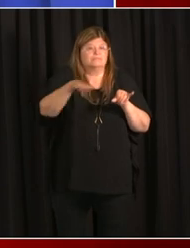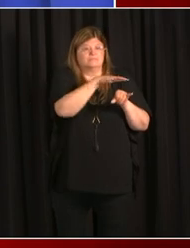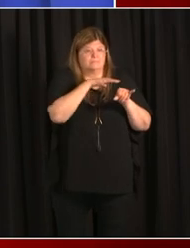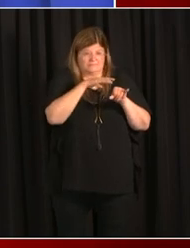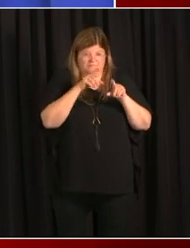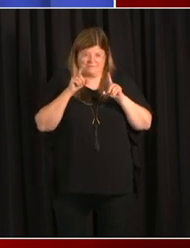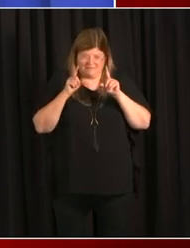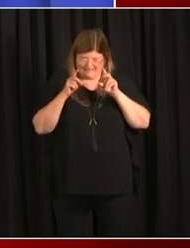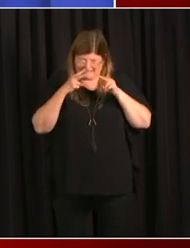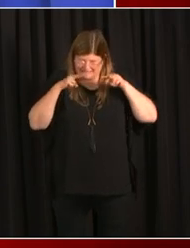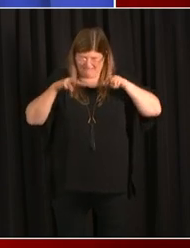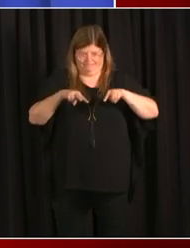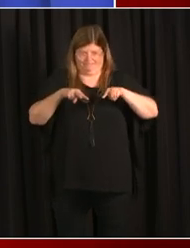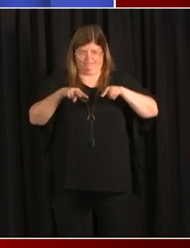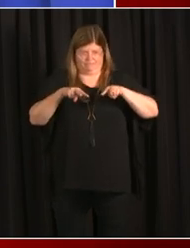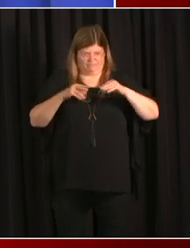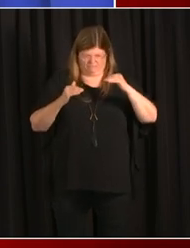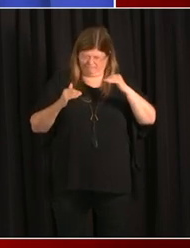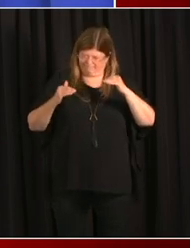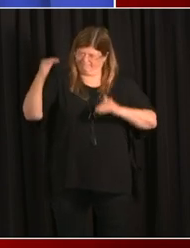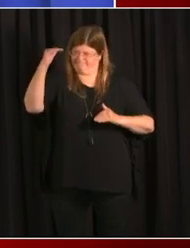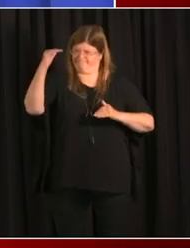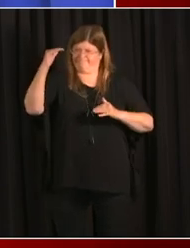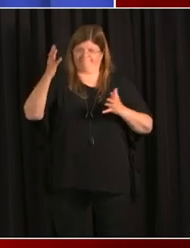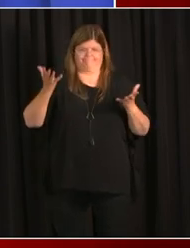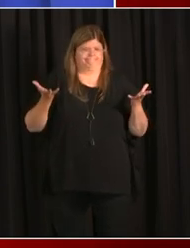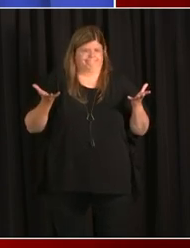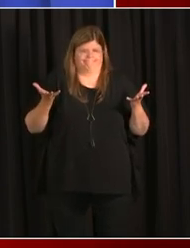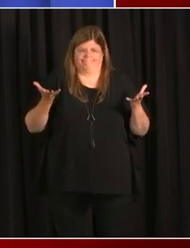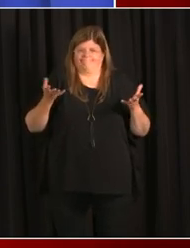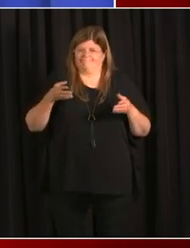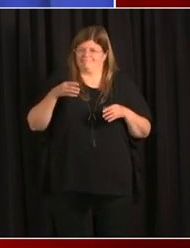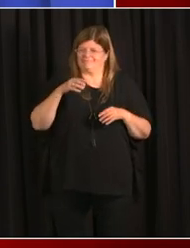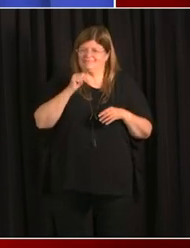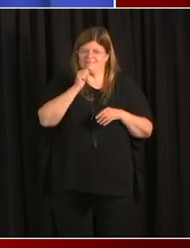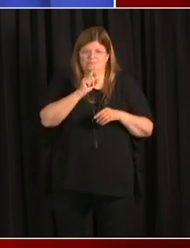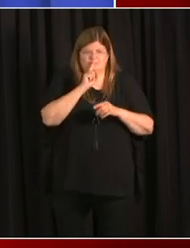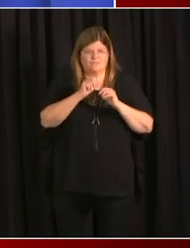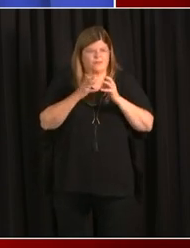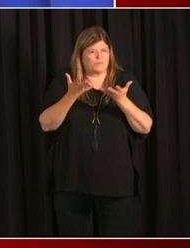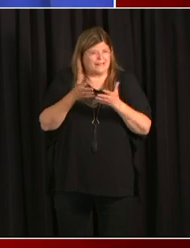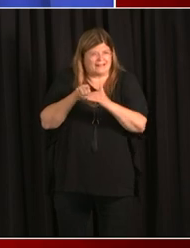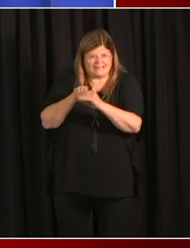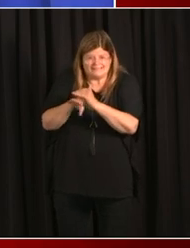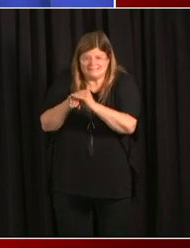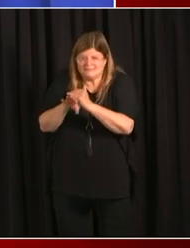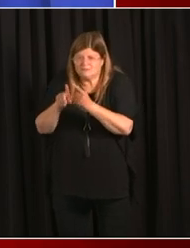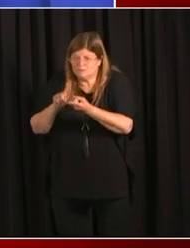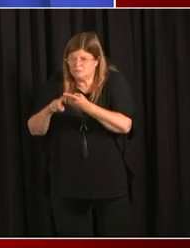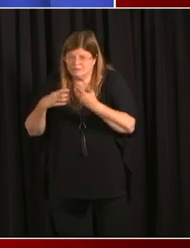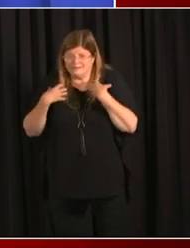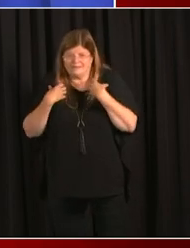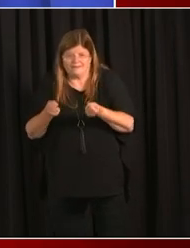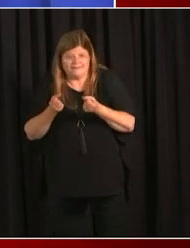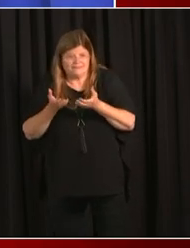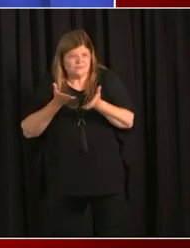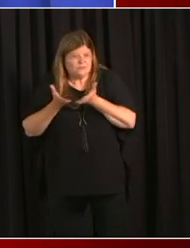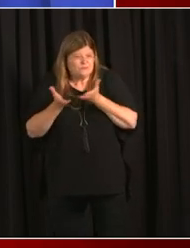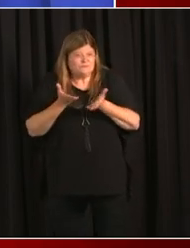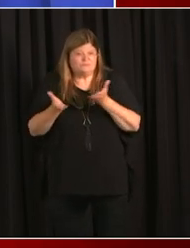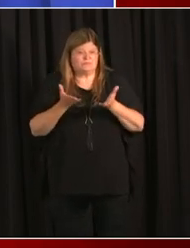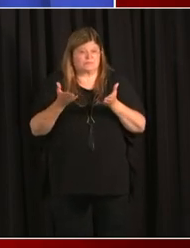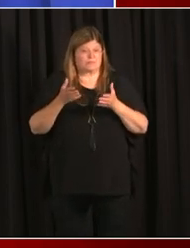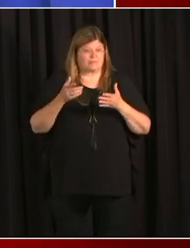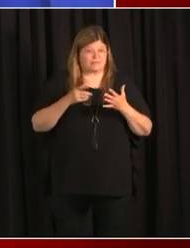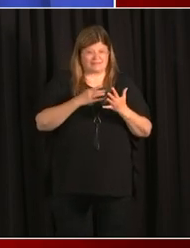condition where we are seeing disparities and inequities. They're rooted not only in access to healthcare services defined by a